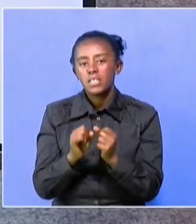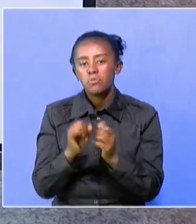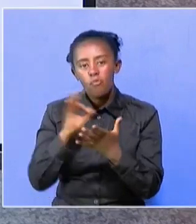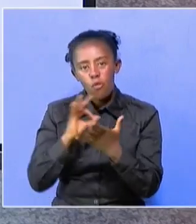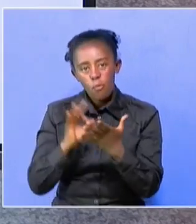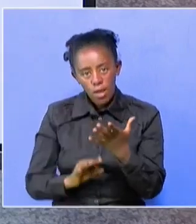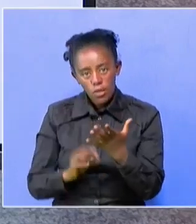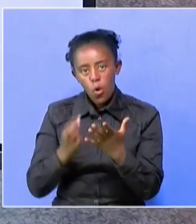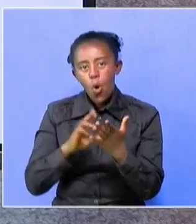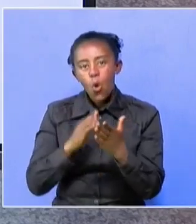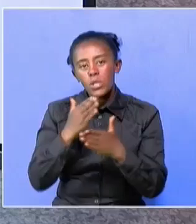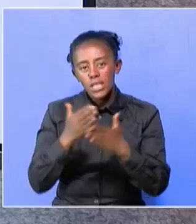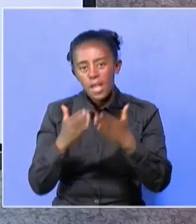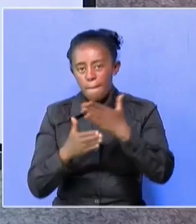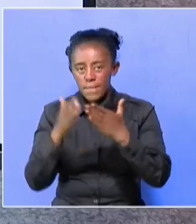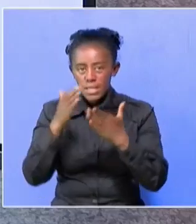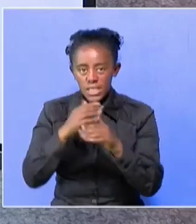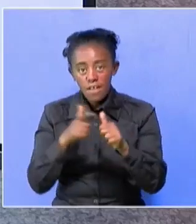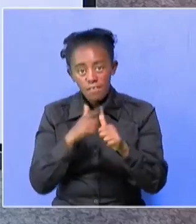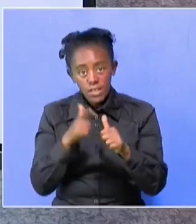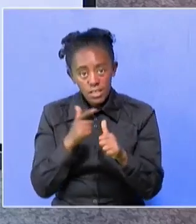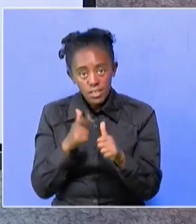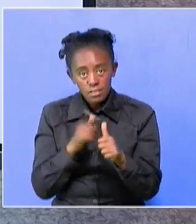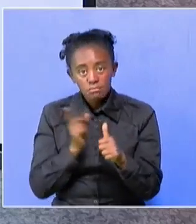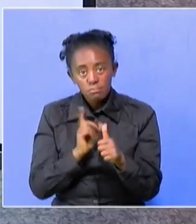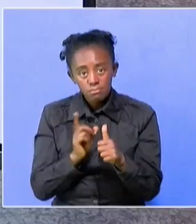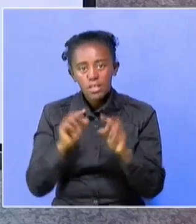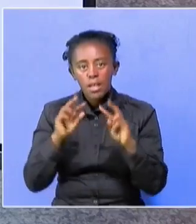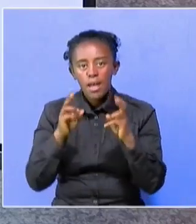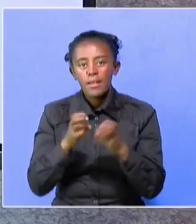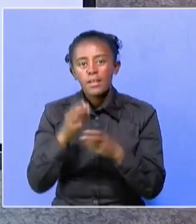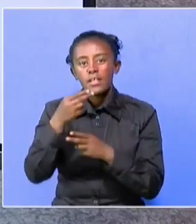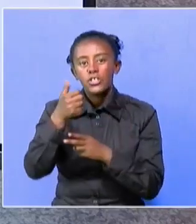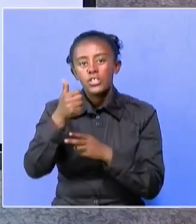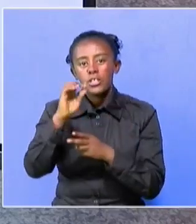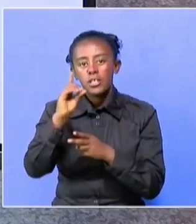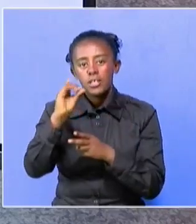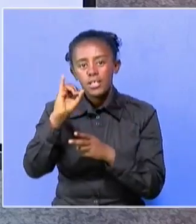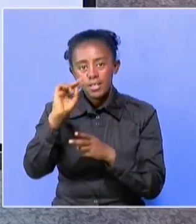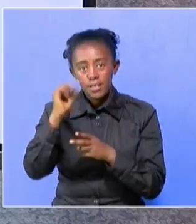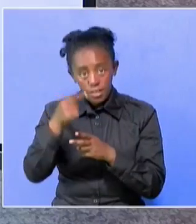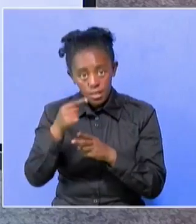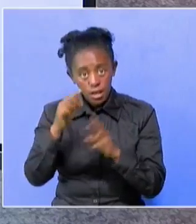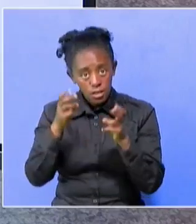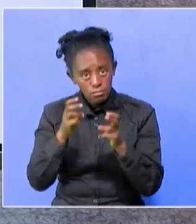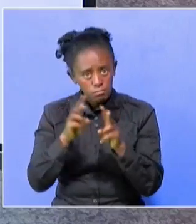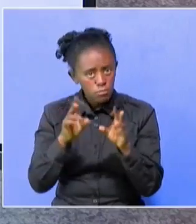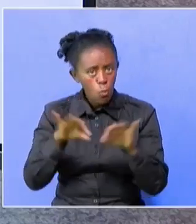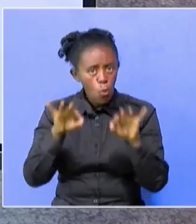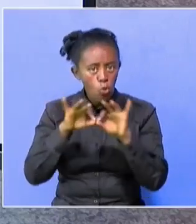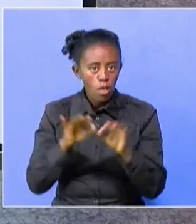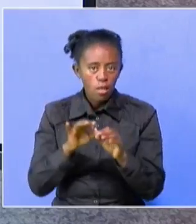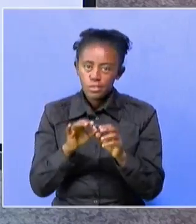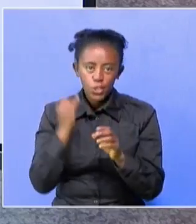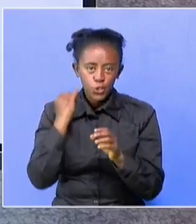or steps. The first one, that is heading, is one of the main important issue in the memo.